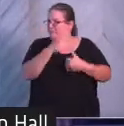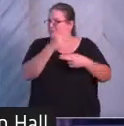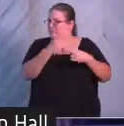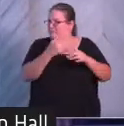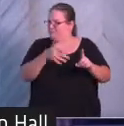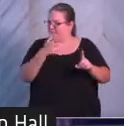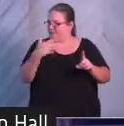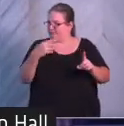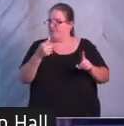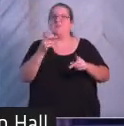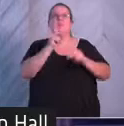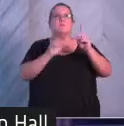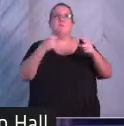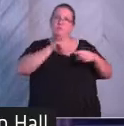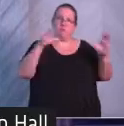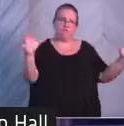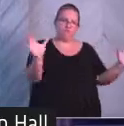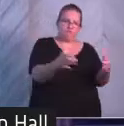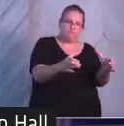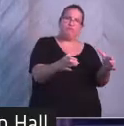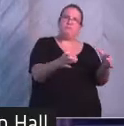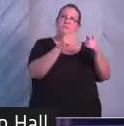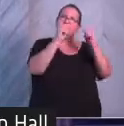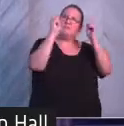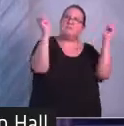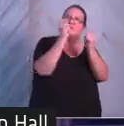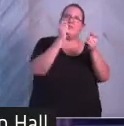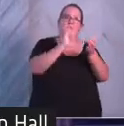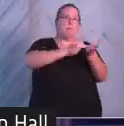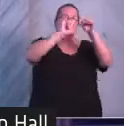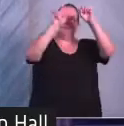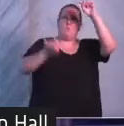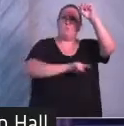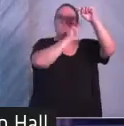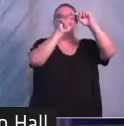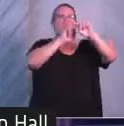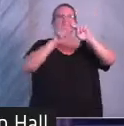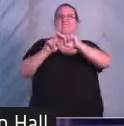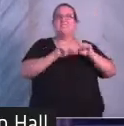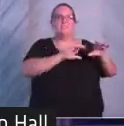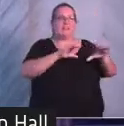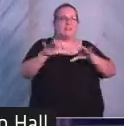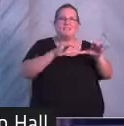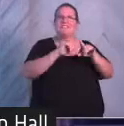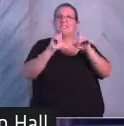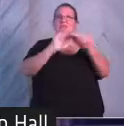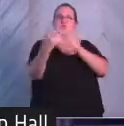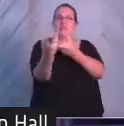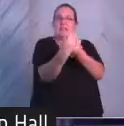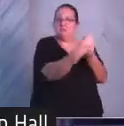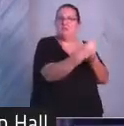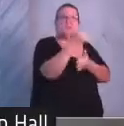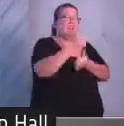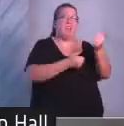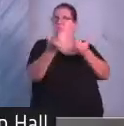brought people together celebrating the medicine wheel, and we had all sorts of activities and community engagement. Everybody was